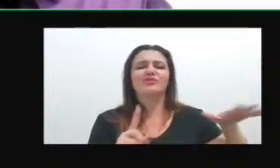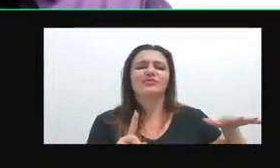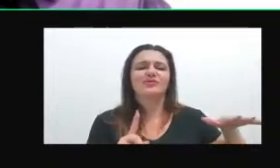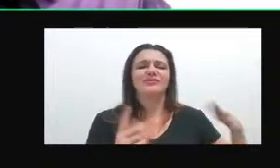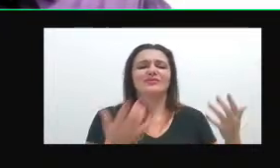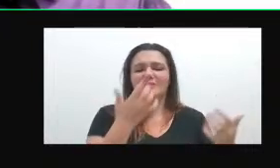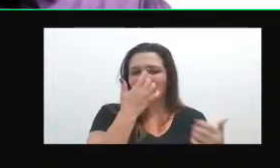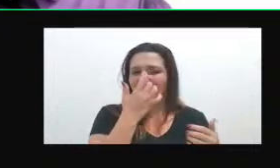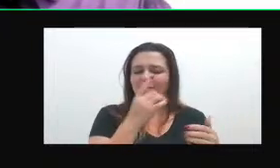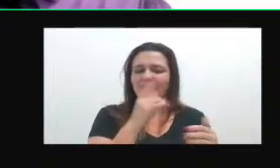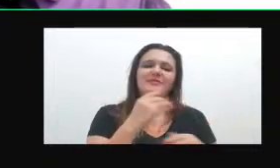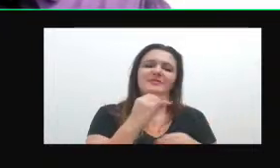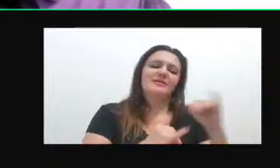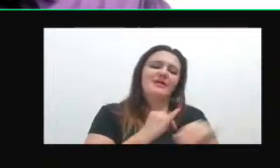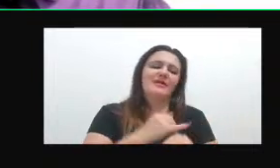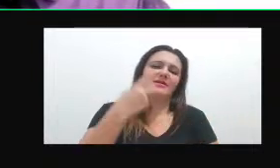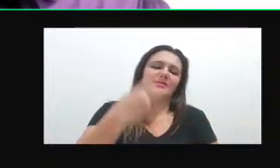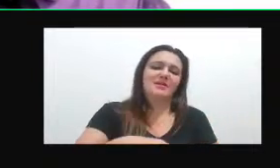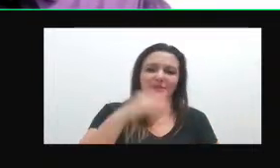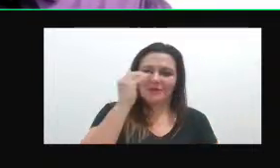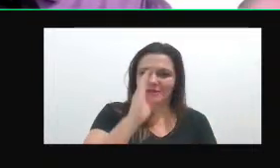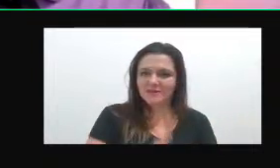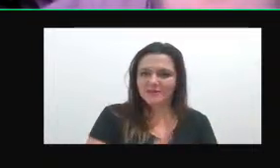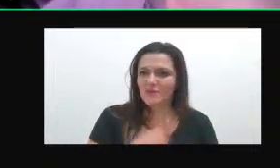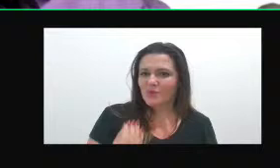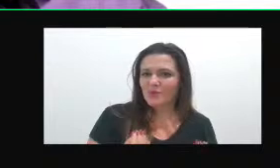think it's true. There are lots of